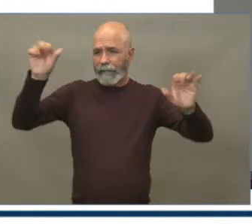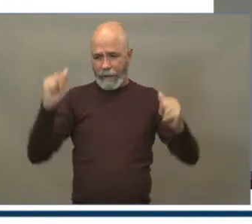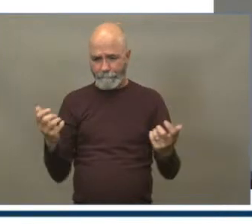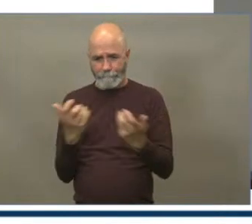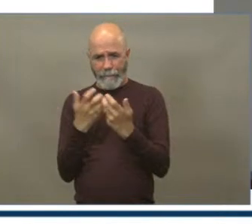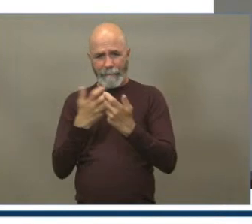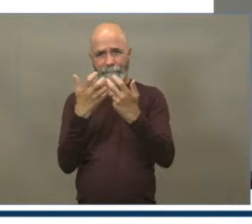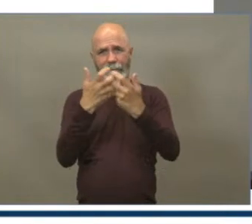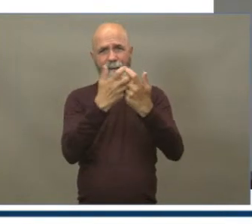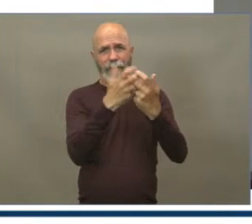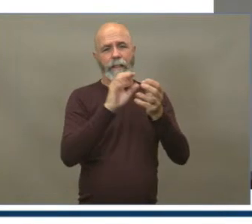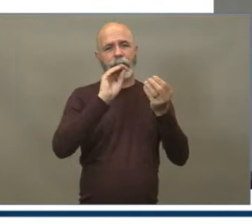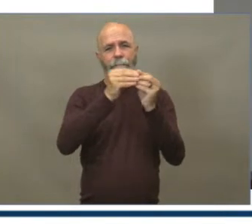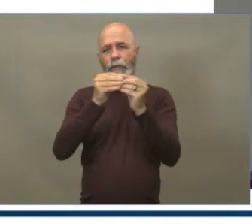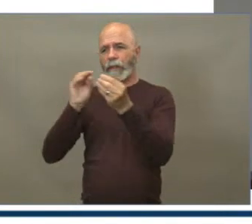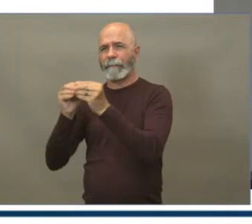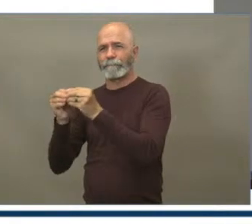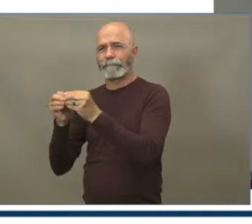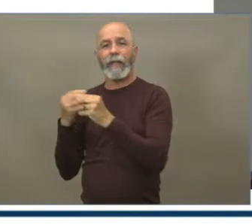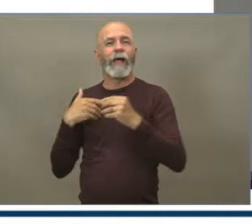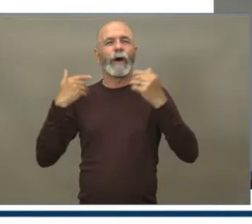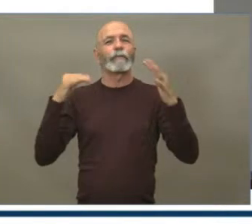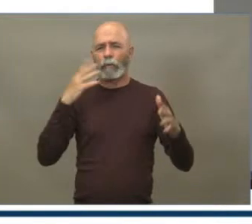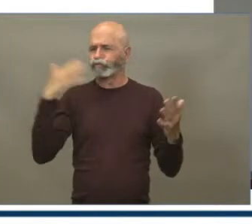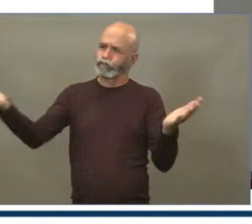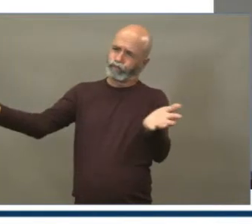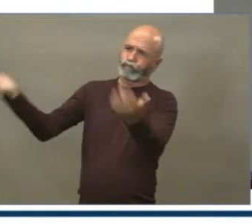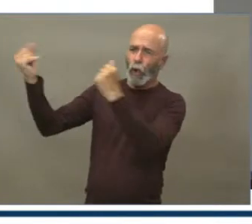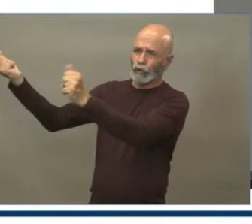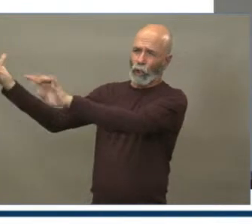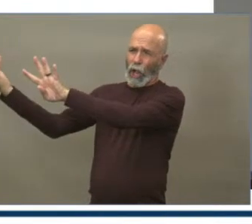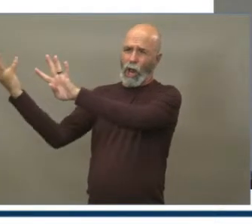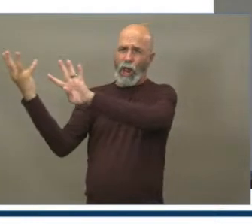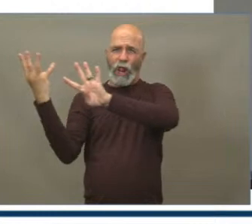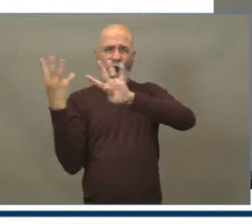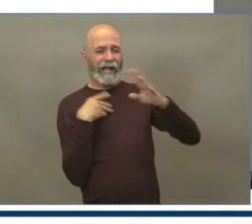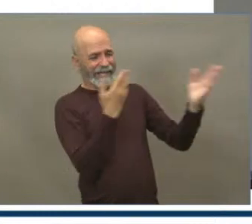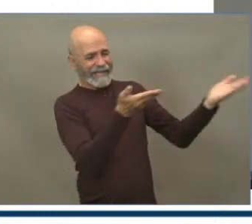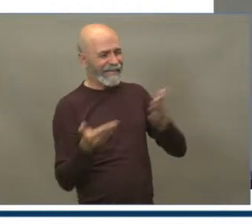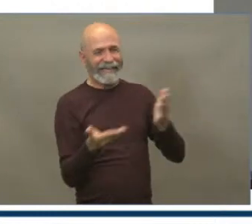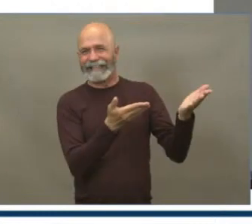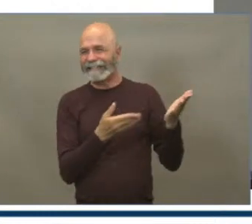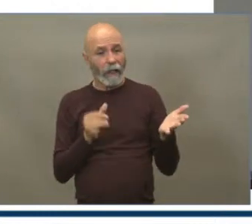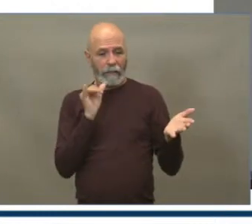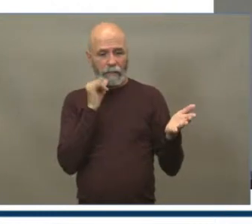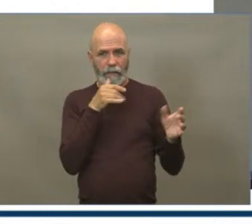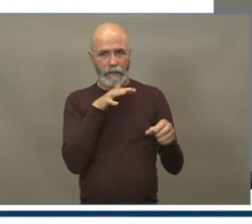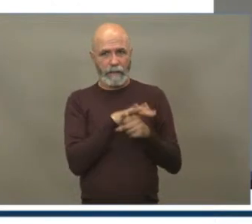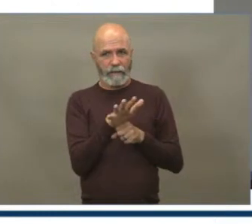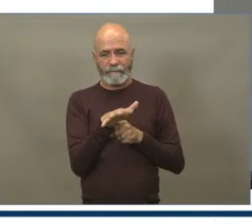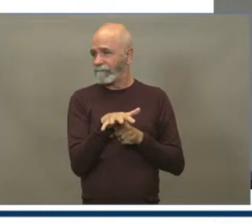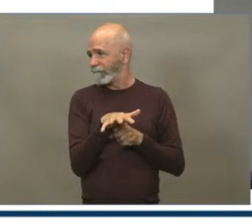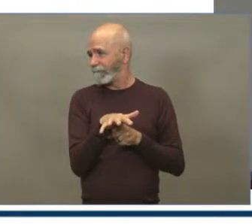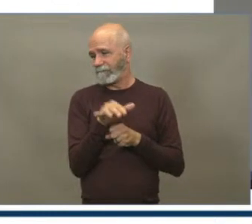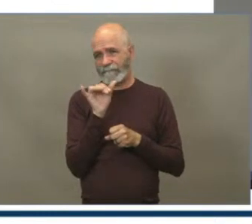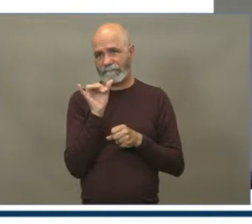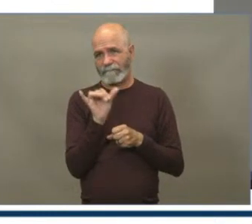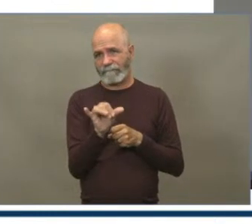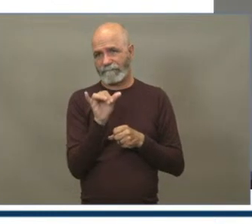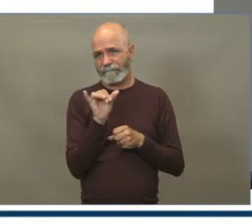want to overpromise. And we open up. Every twice a day, actually, people are looking